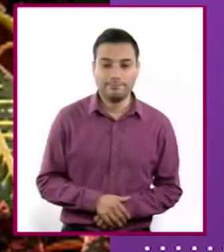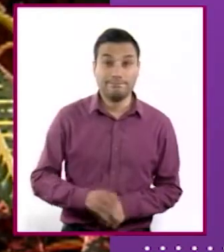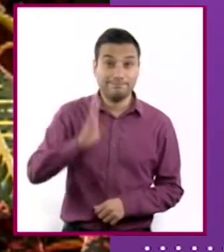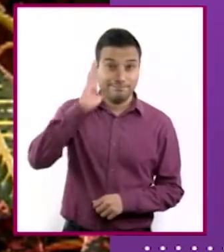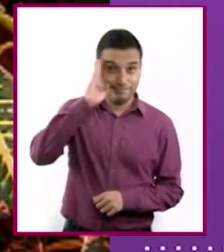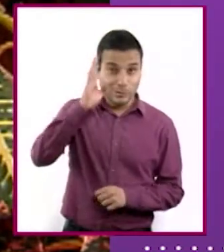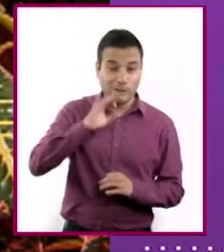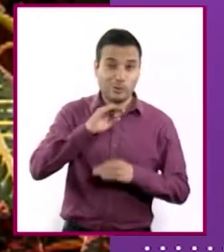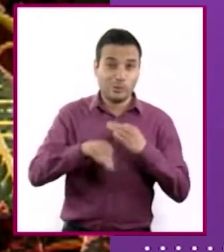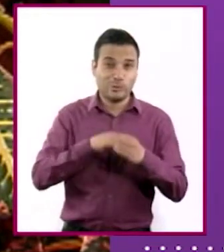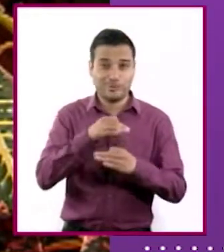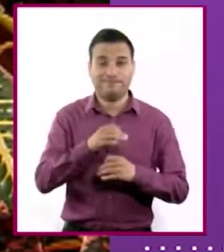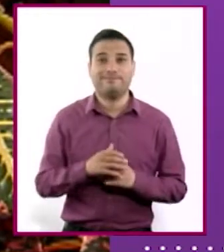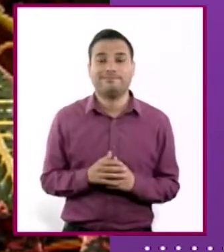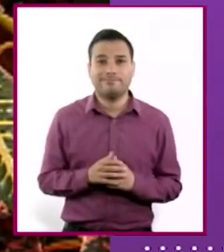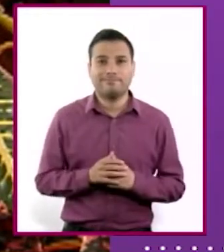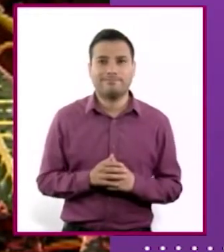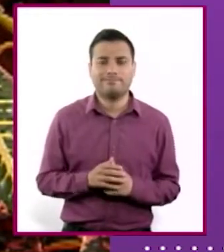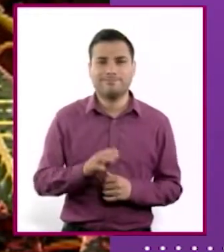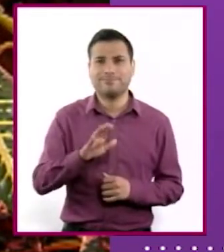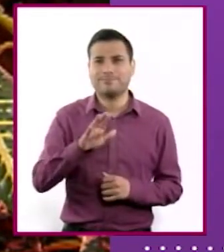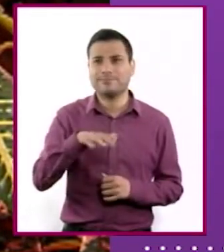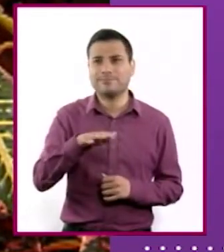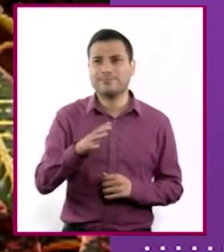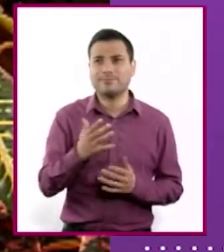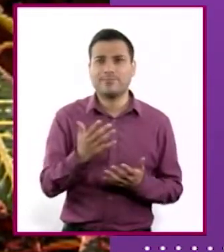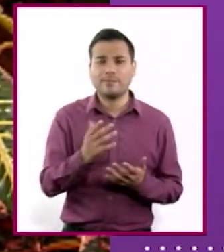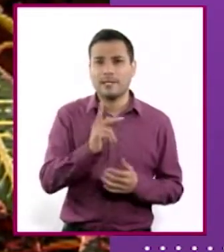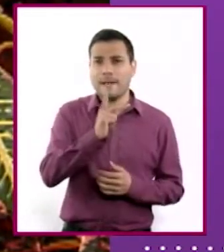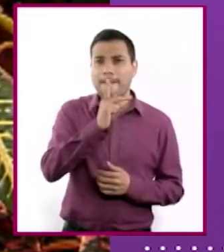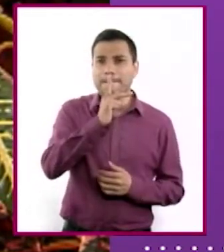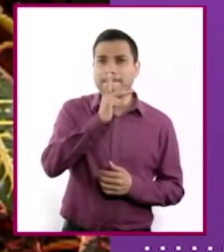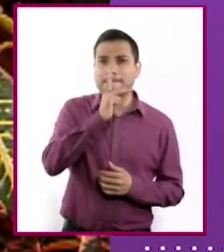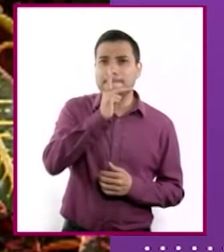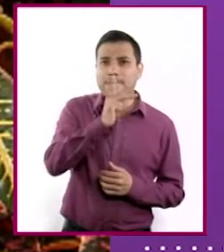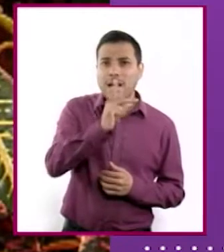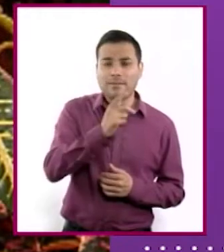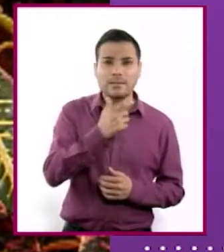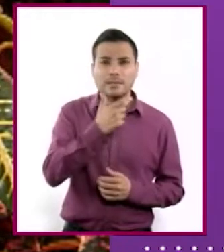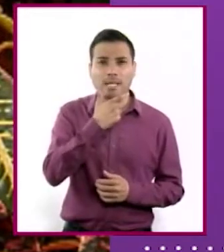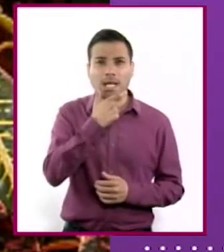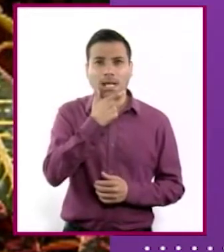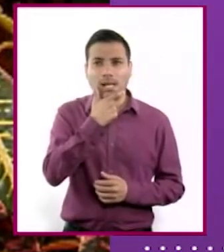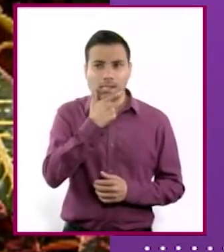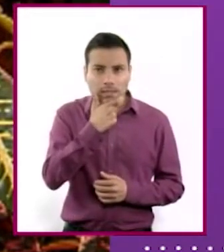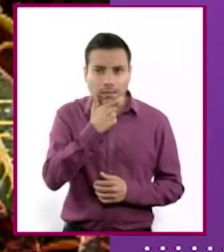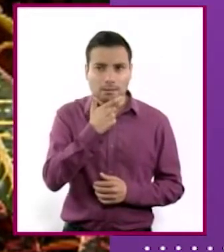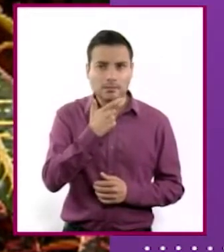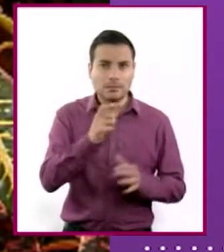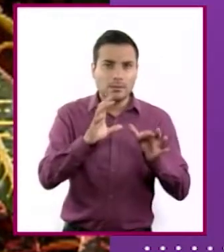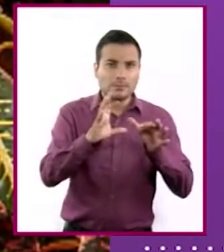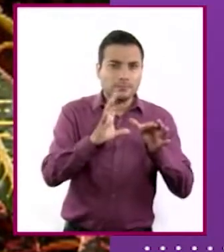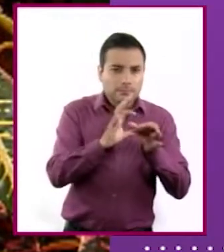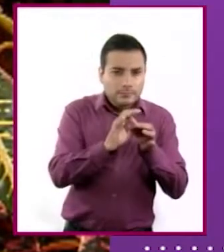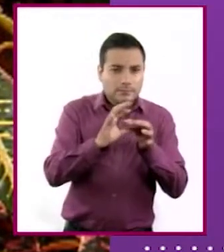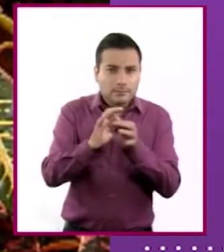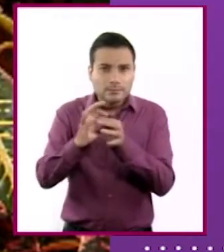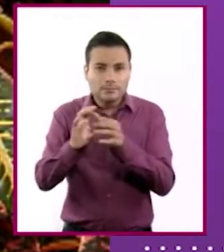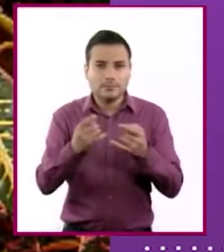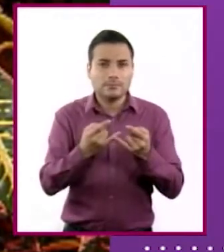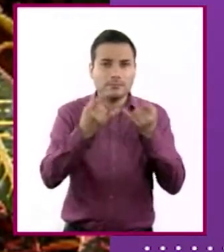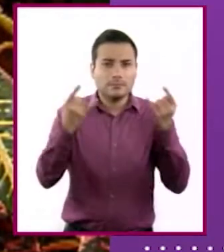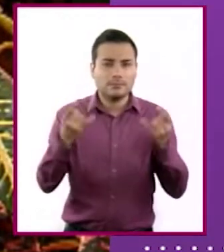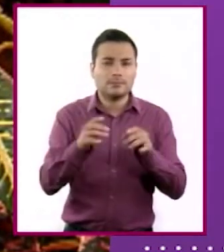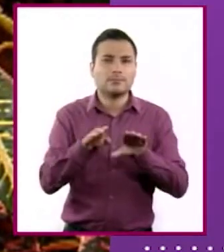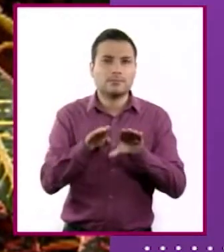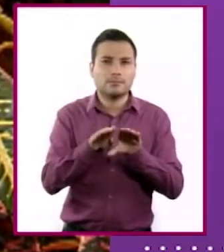todos! ¿Sabrías con qué palabras en inglés ir conectando una parte de una narración con otra? Es